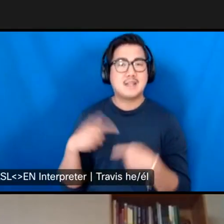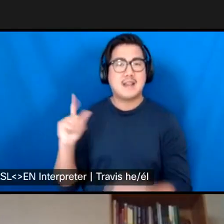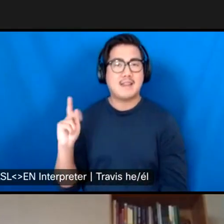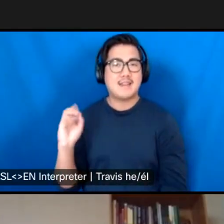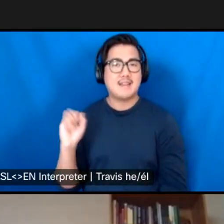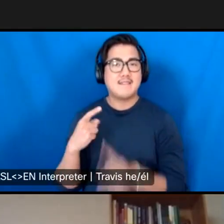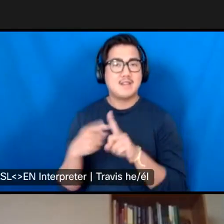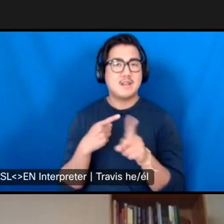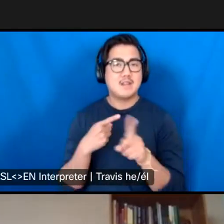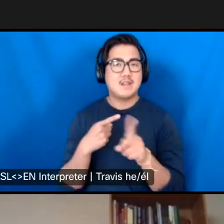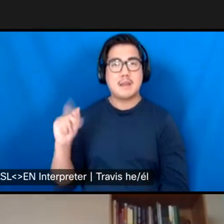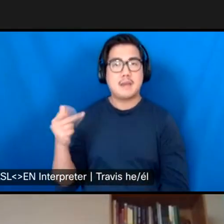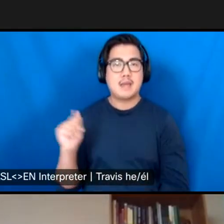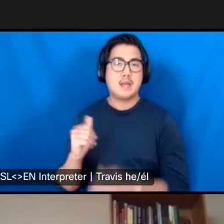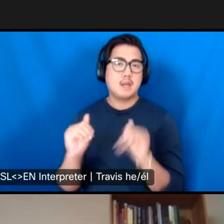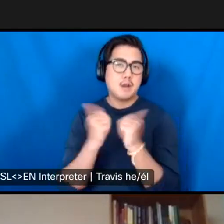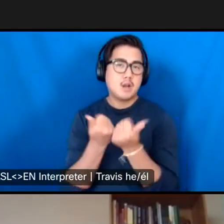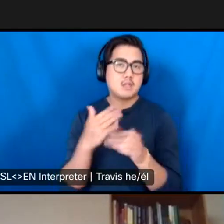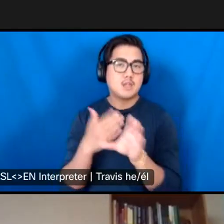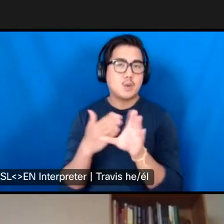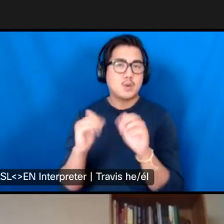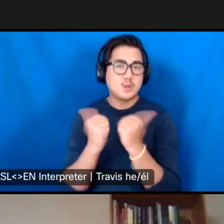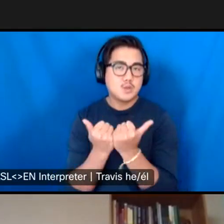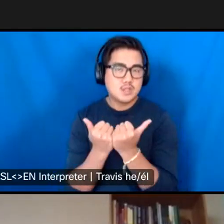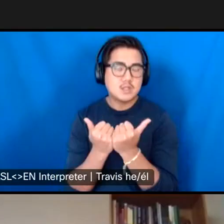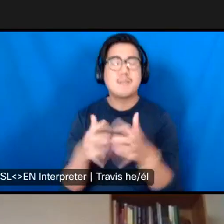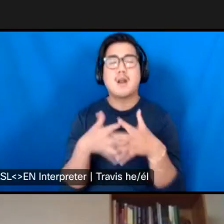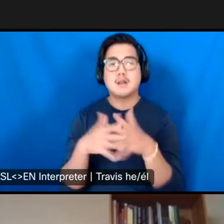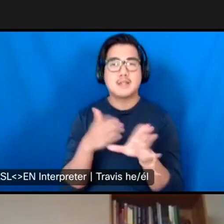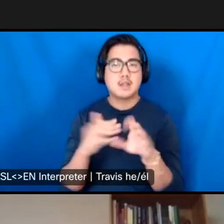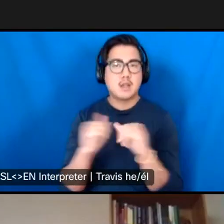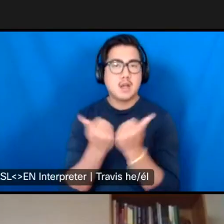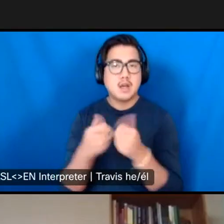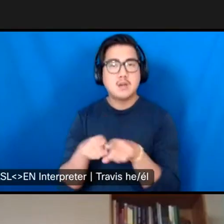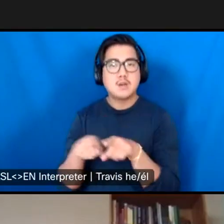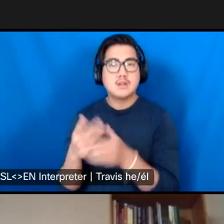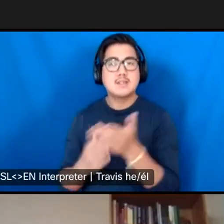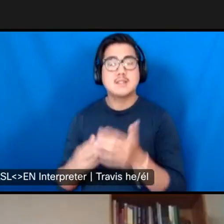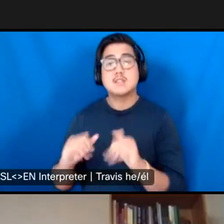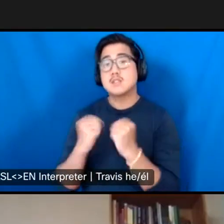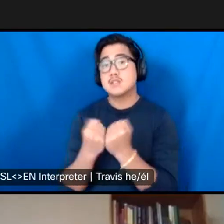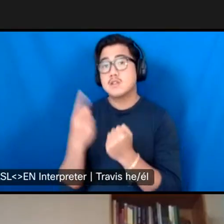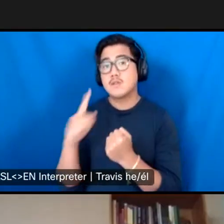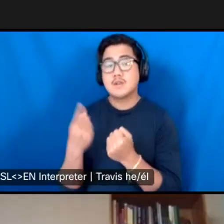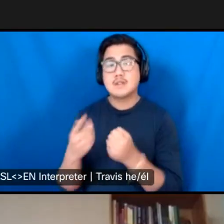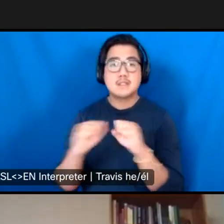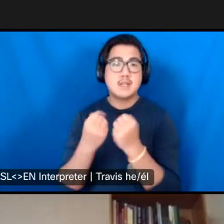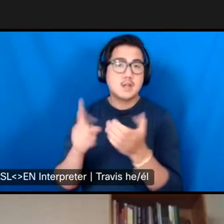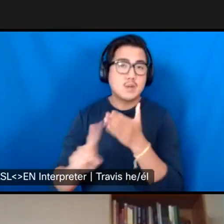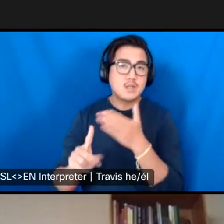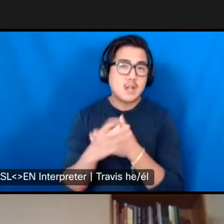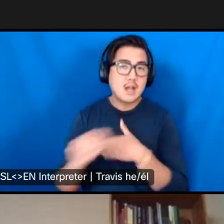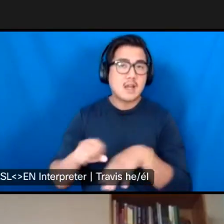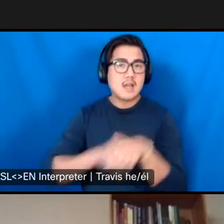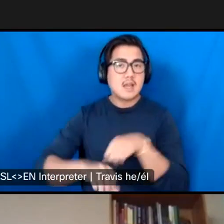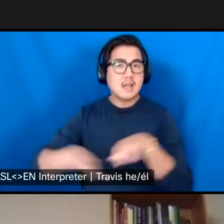Psychological Association, as well as president, Division 27, Society for Community Research and Action of